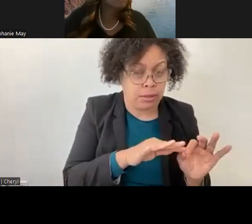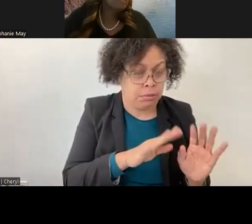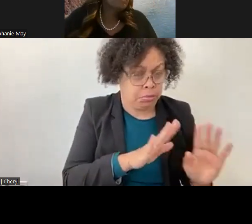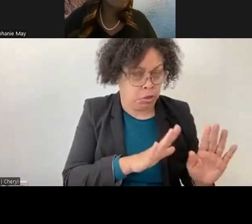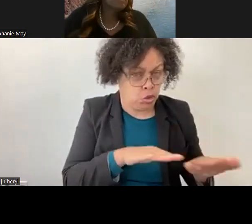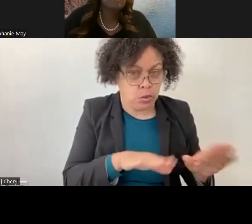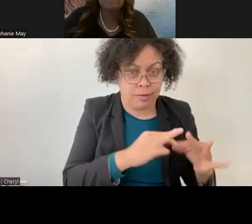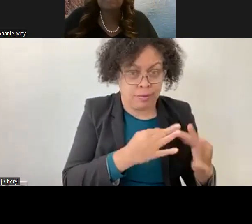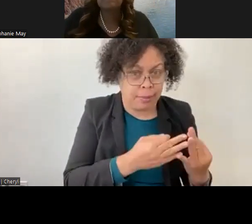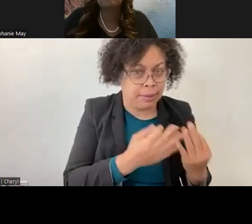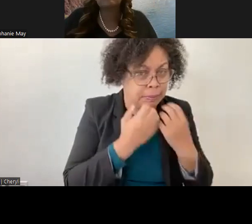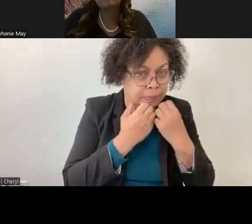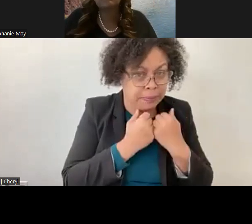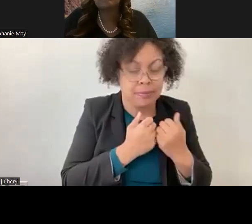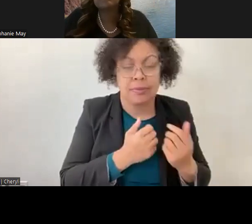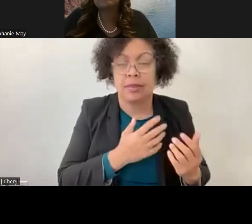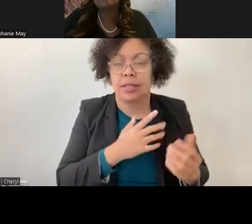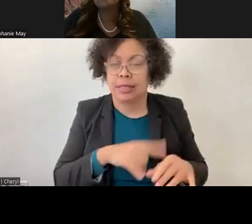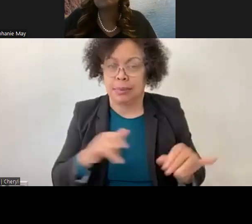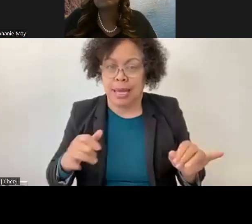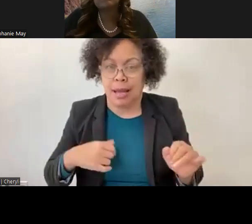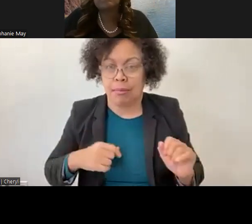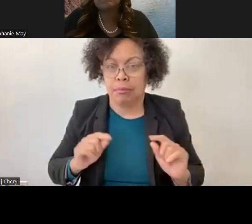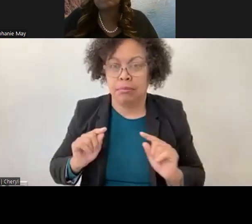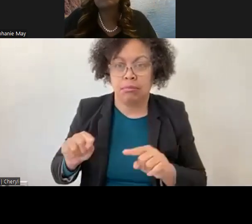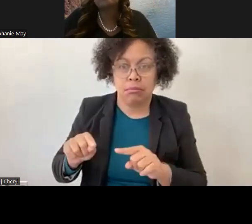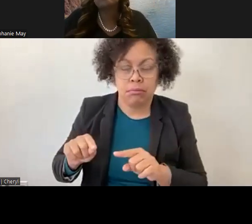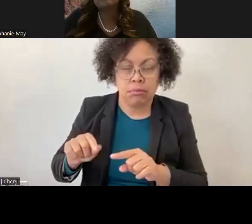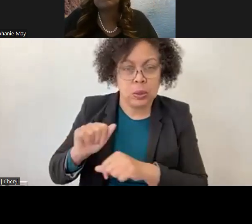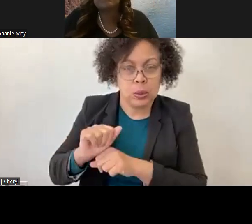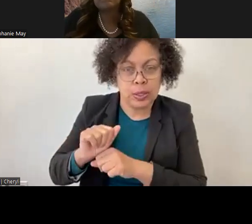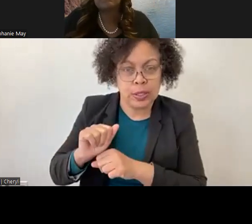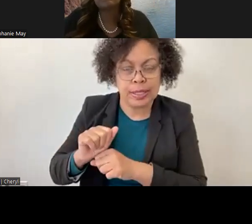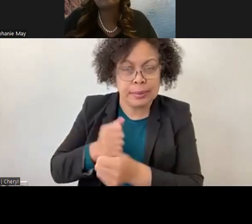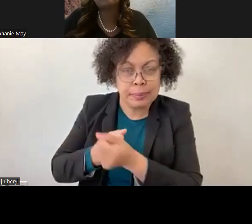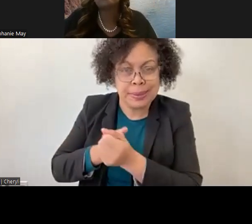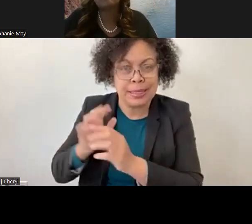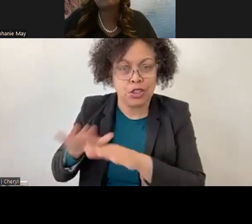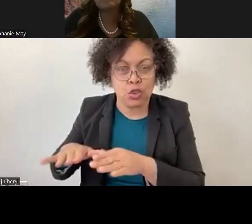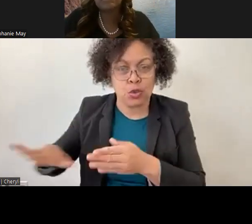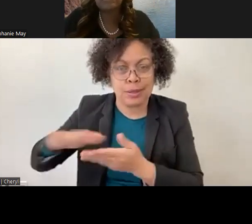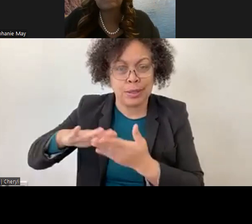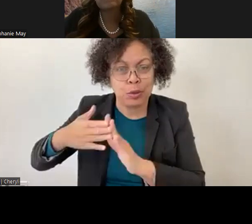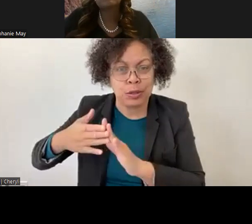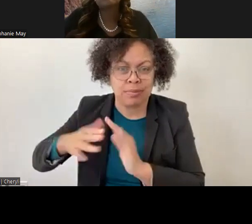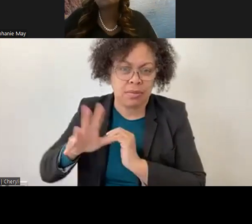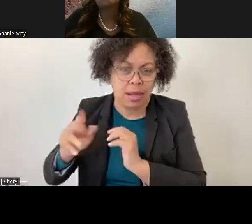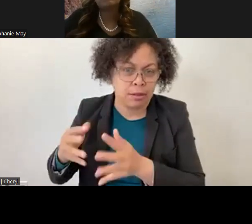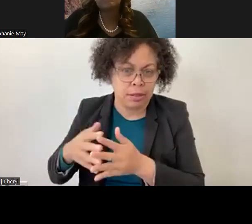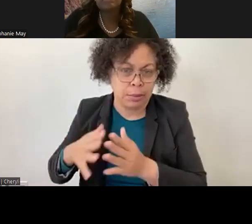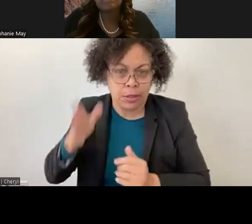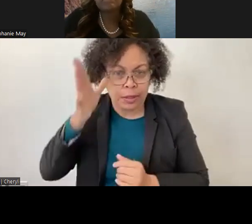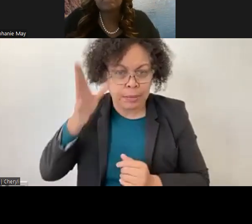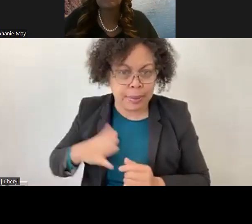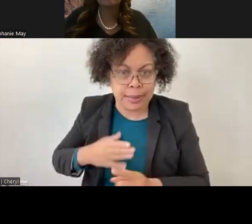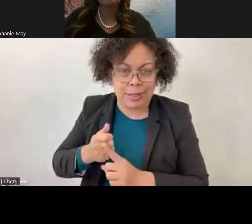children with the needs of the children from the community. He happened to be an African-American male.